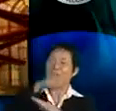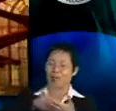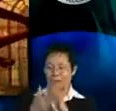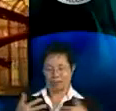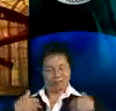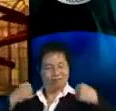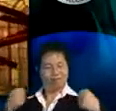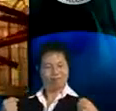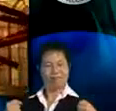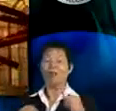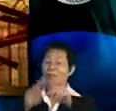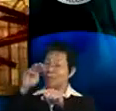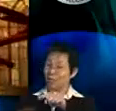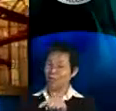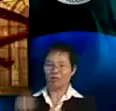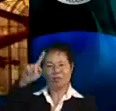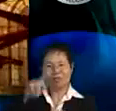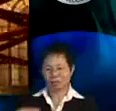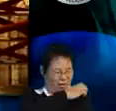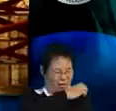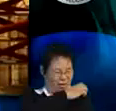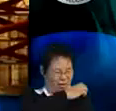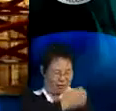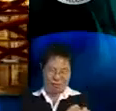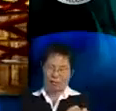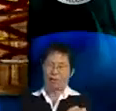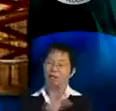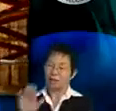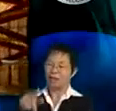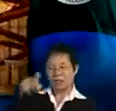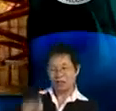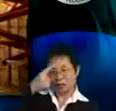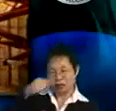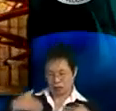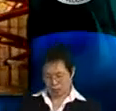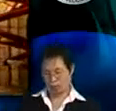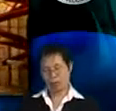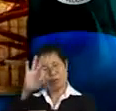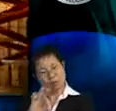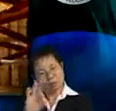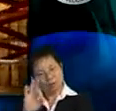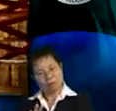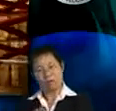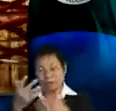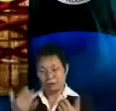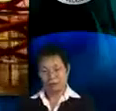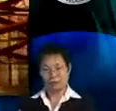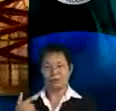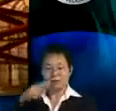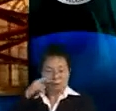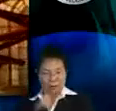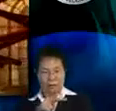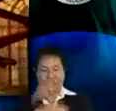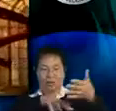healthy. Minerals do not provide energy, but they are needed for body functions. Now, let's look